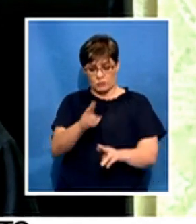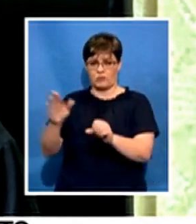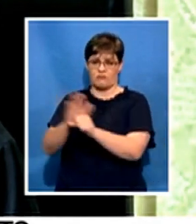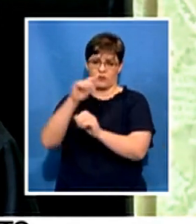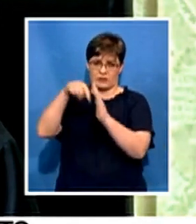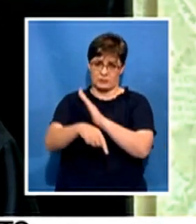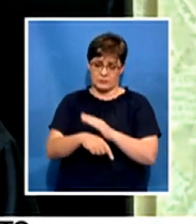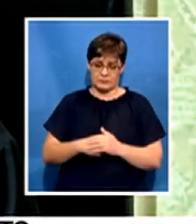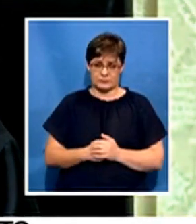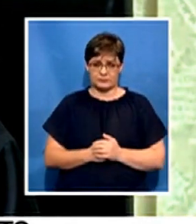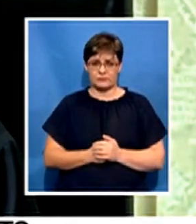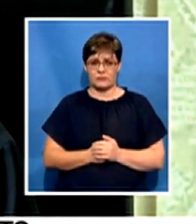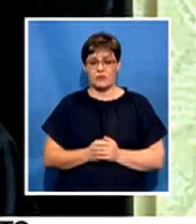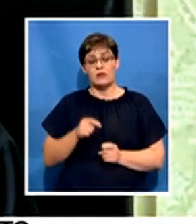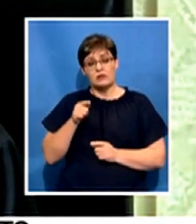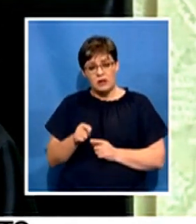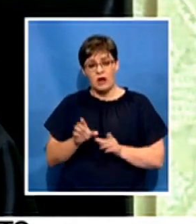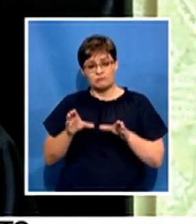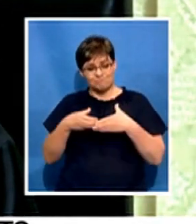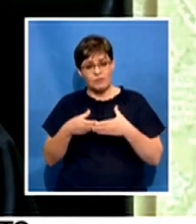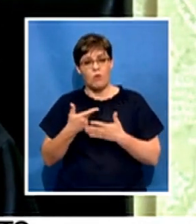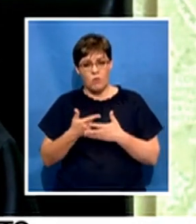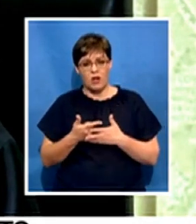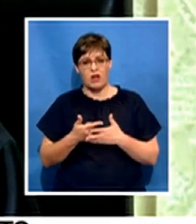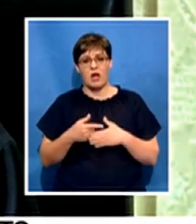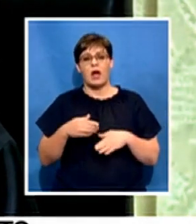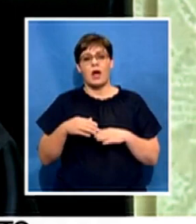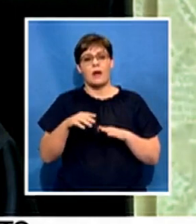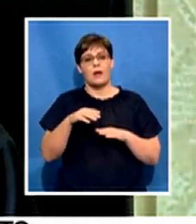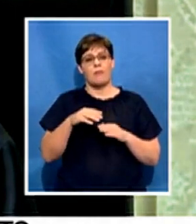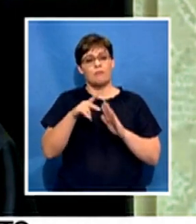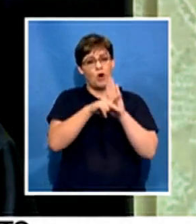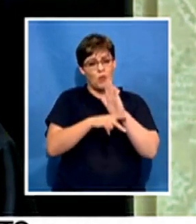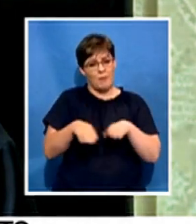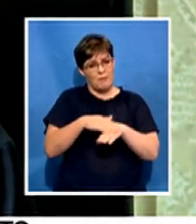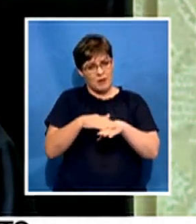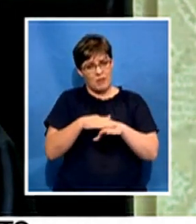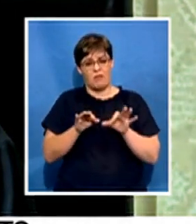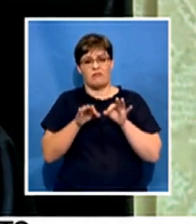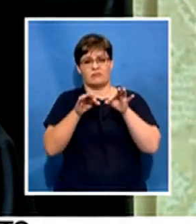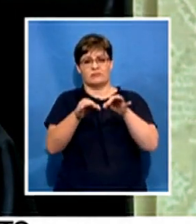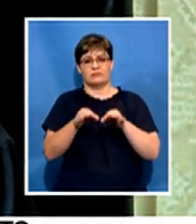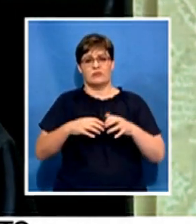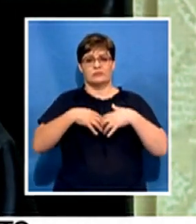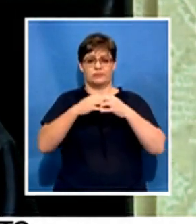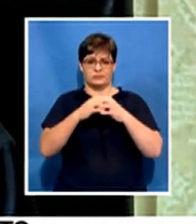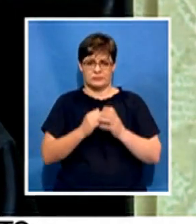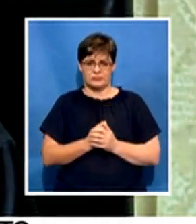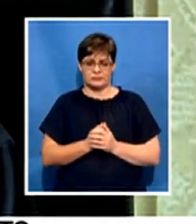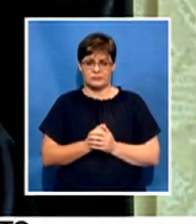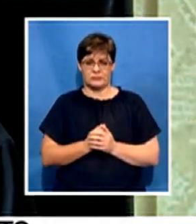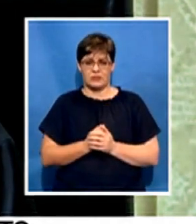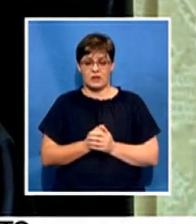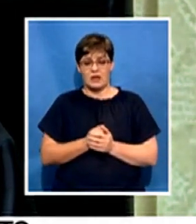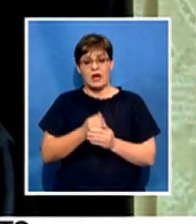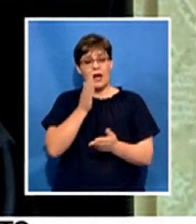to develop a minimum program going forward. This mid-term evaluation is important, and it should focus and